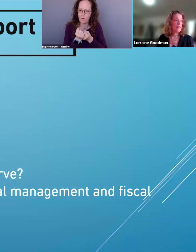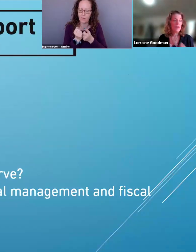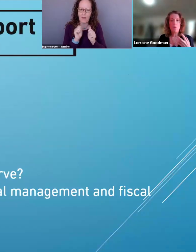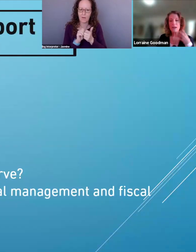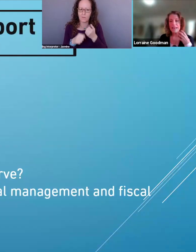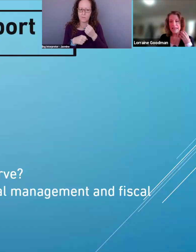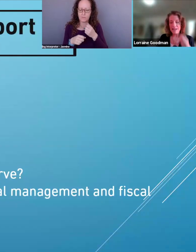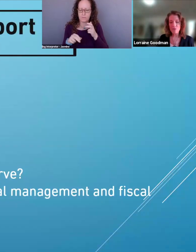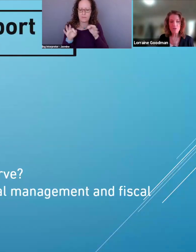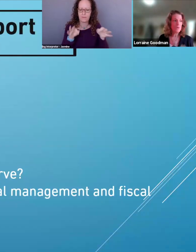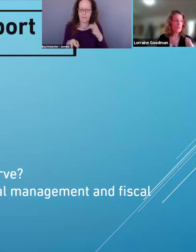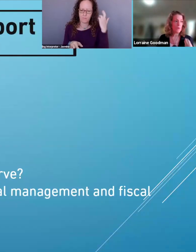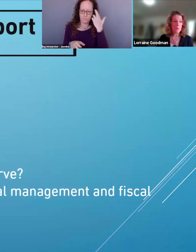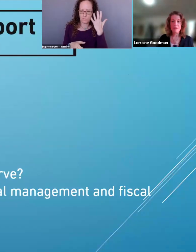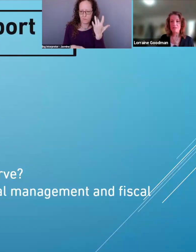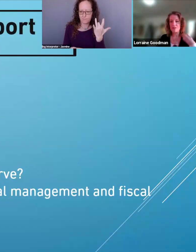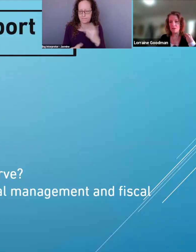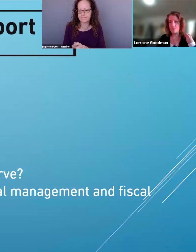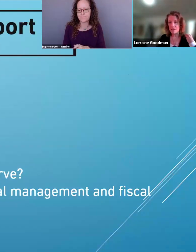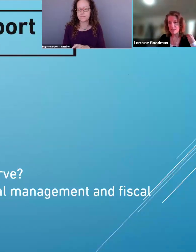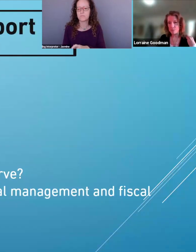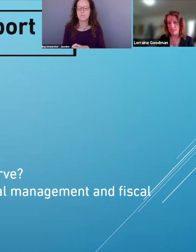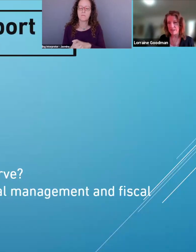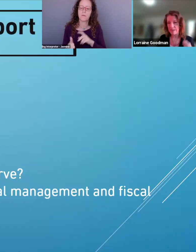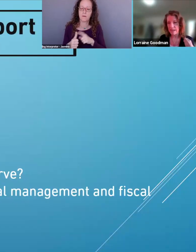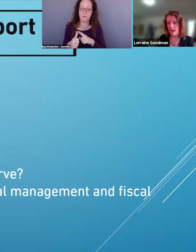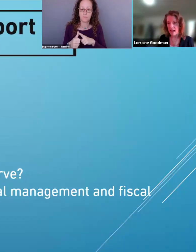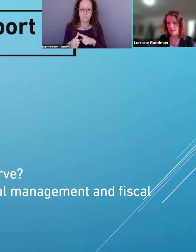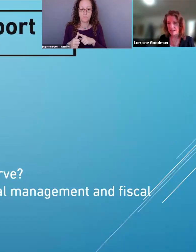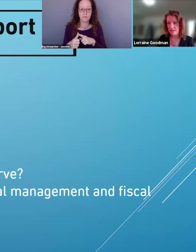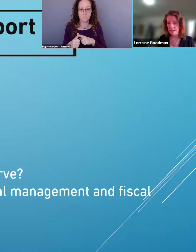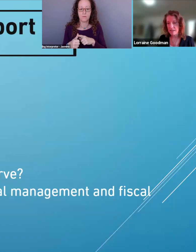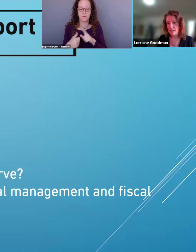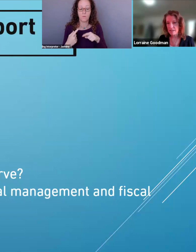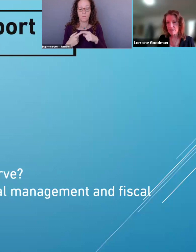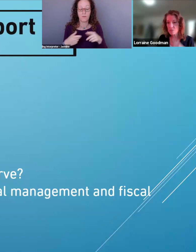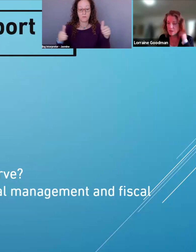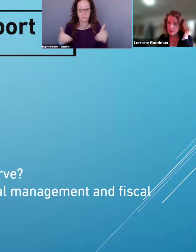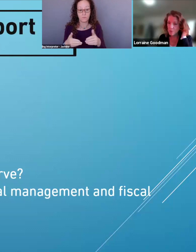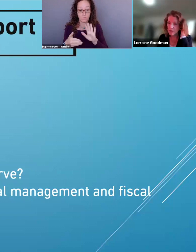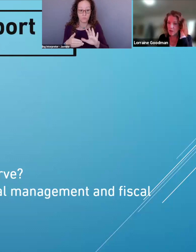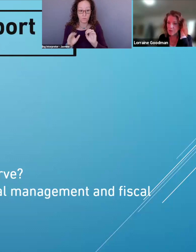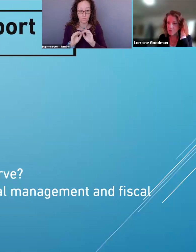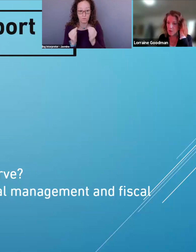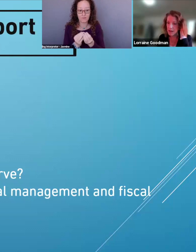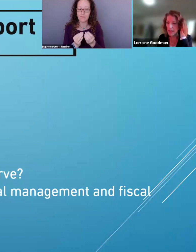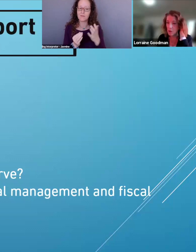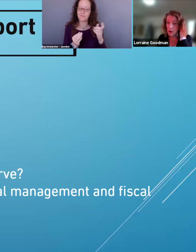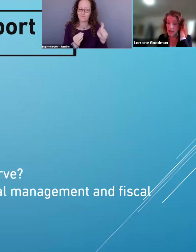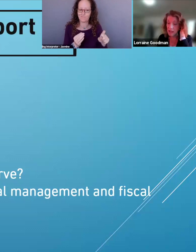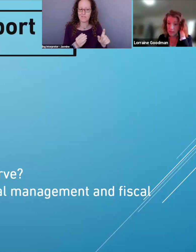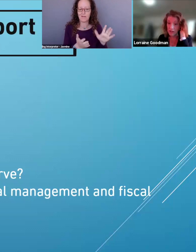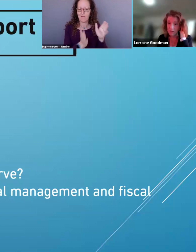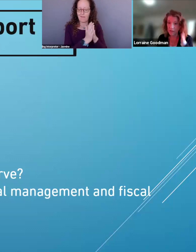You want to introduce your organization with a specific ask. This is really important also for an